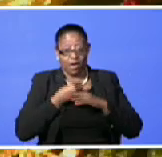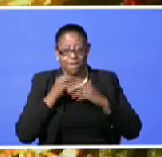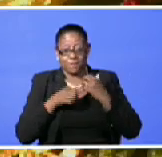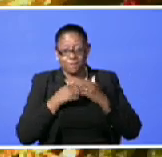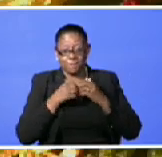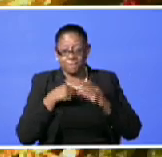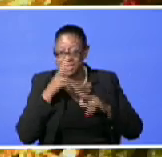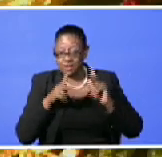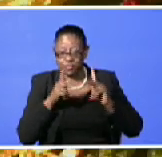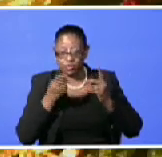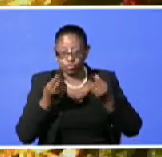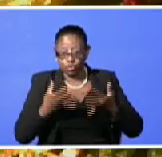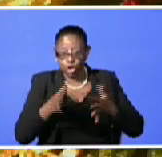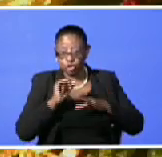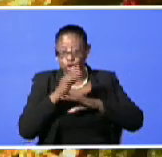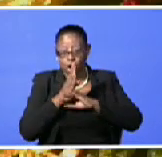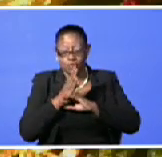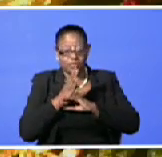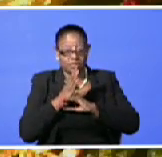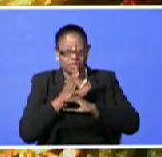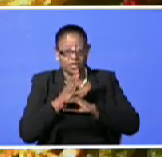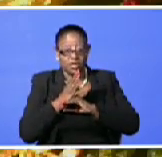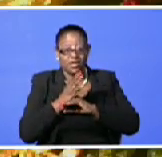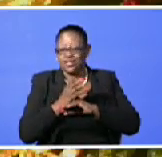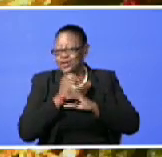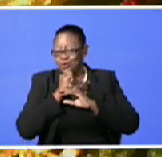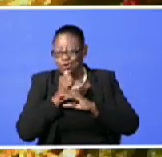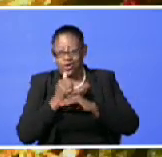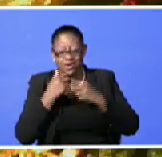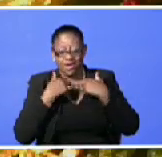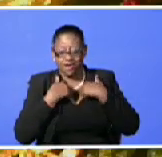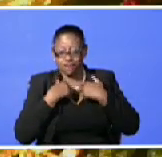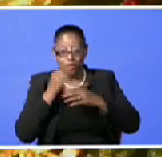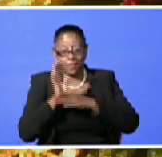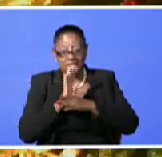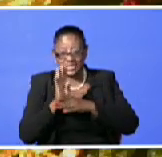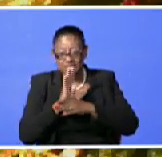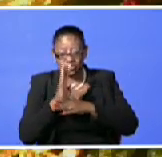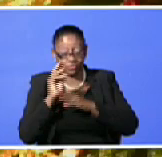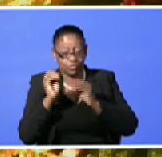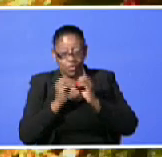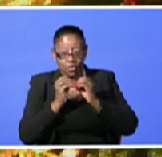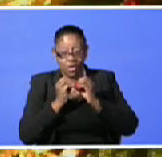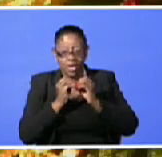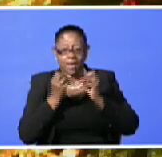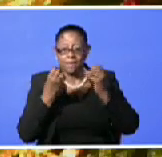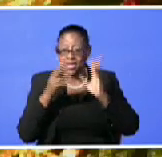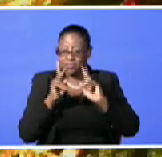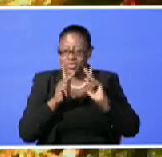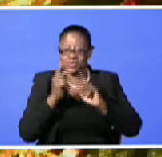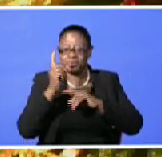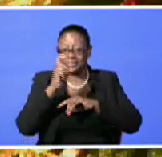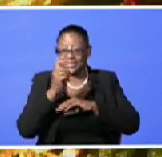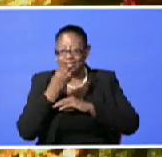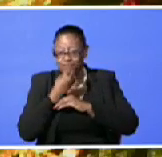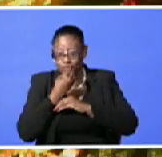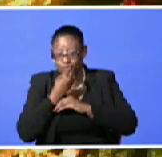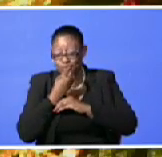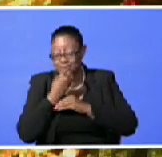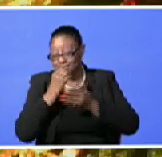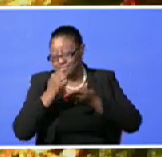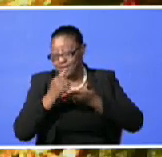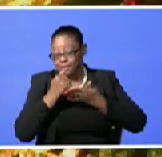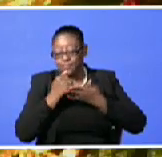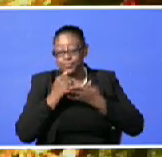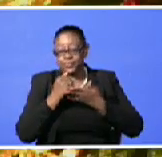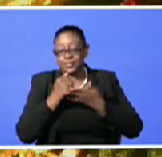lost their jobs, livelihoods, and businesses. Many need food and social assistance.